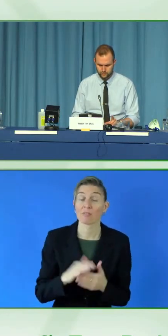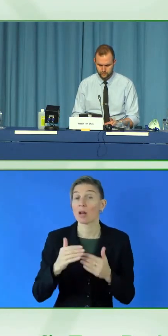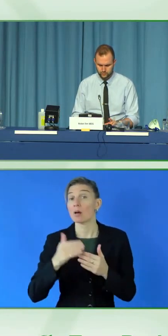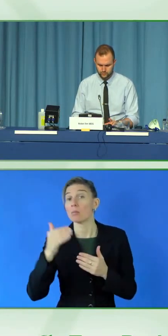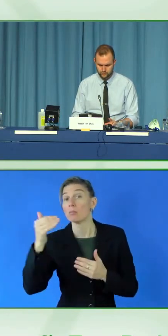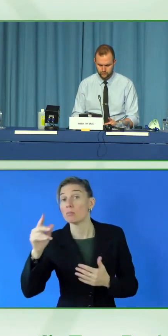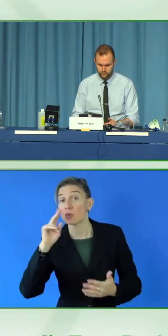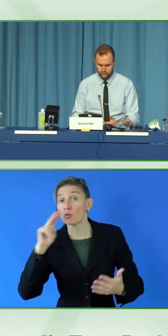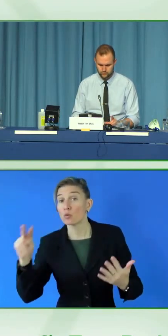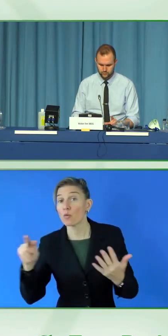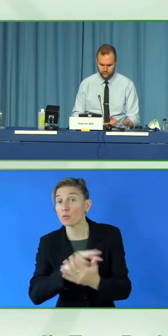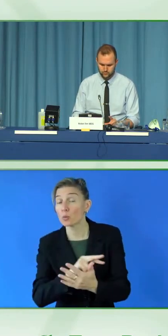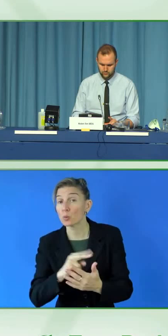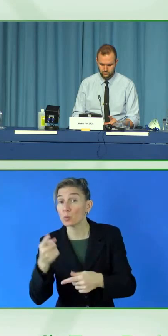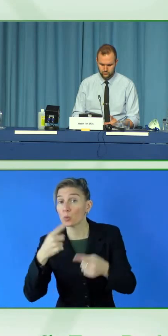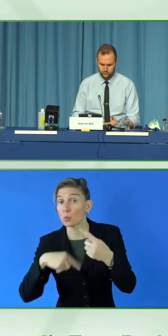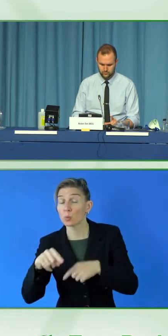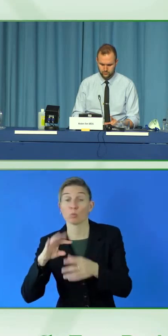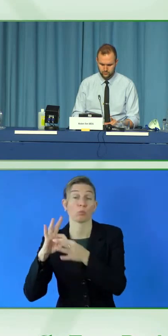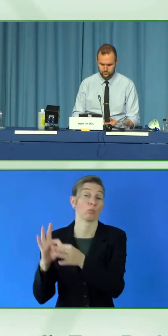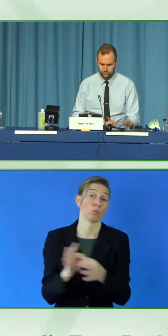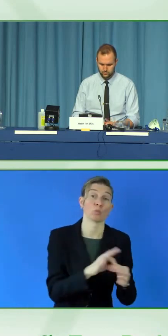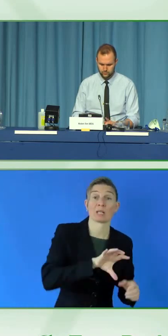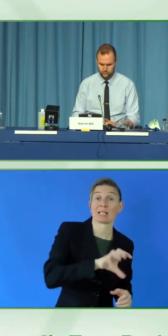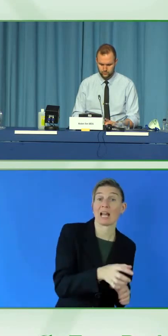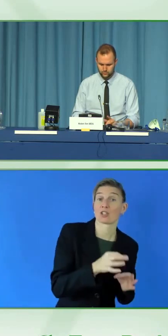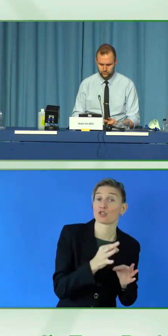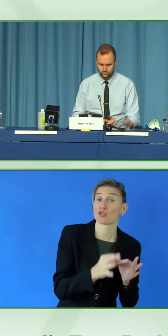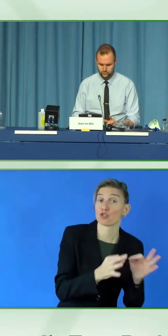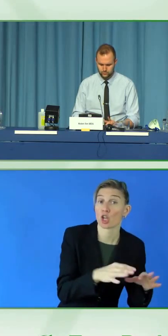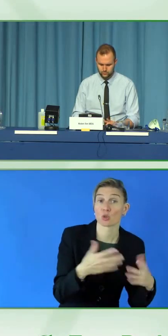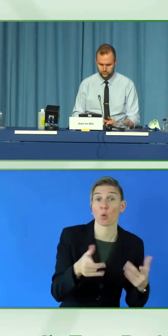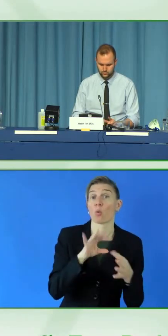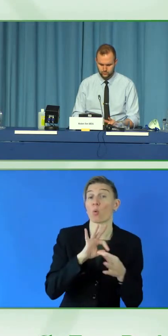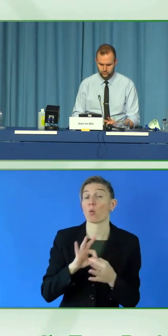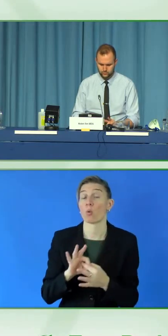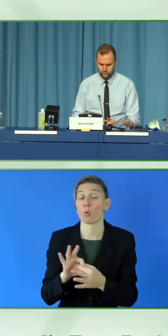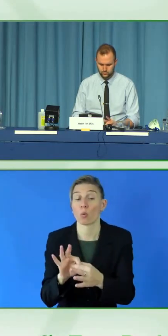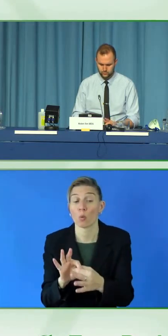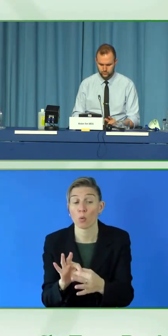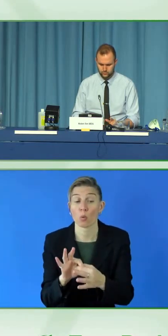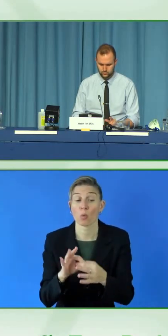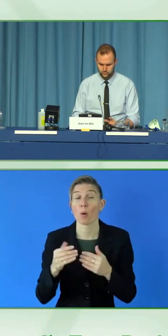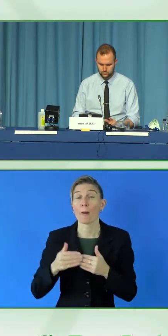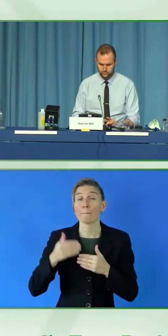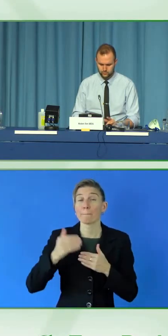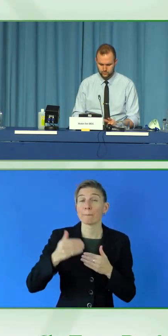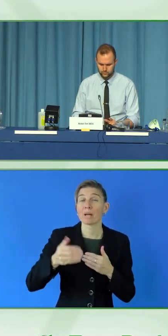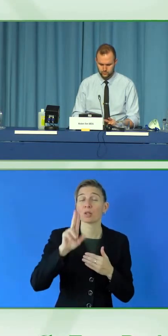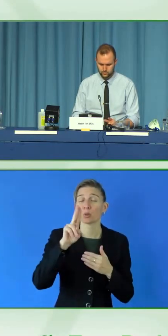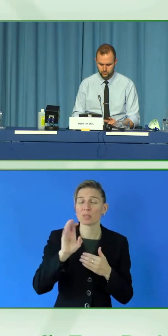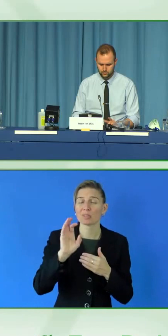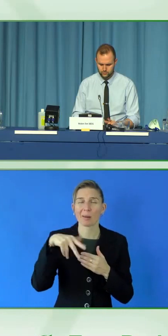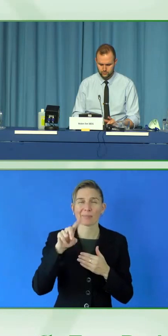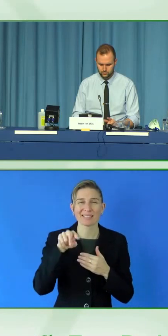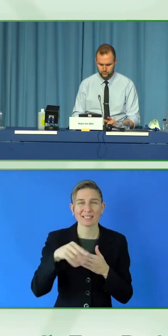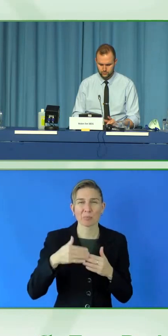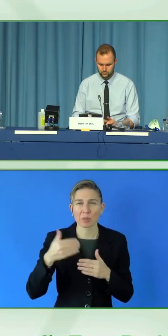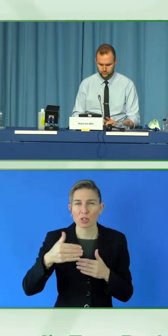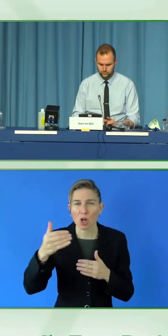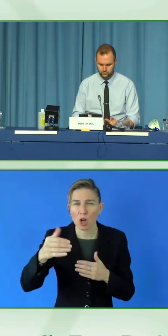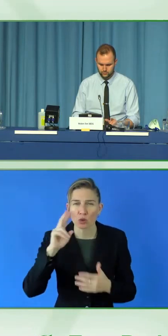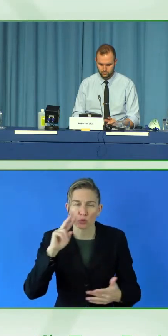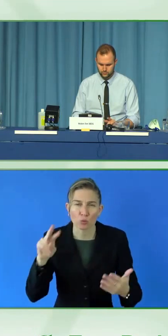linked to a national strategy, whether it's linked to the universal periodic review, whether it's linked to another kind of